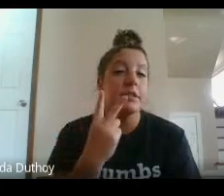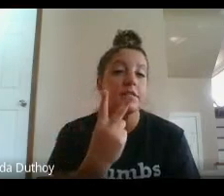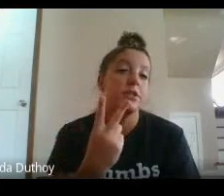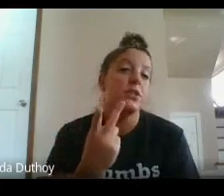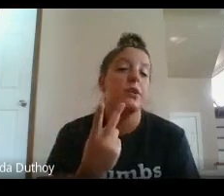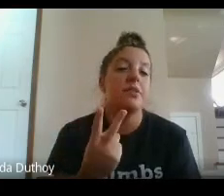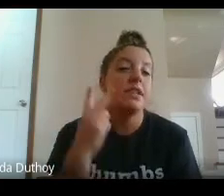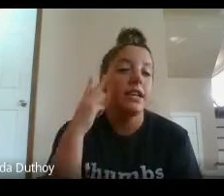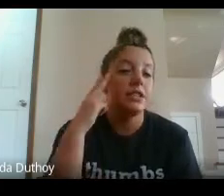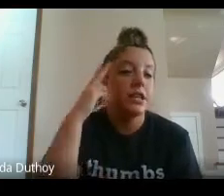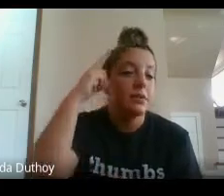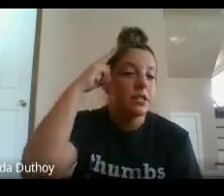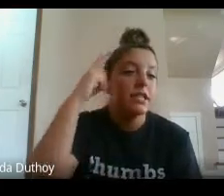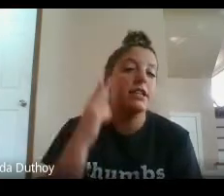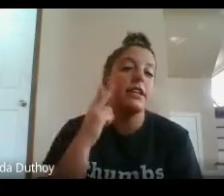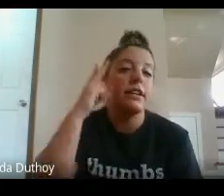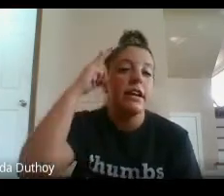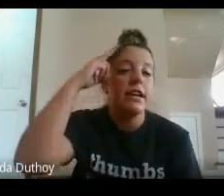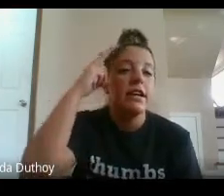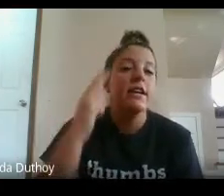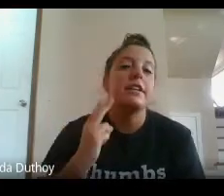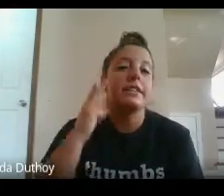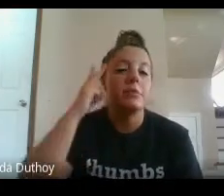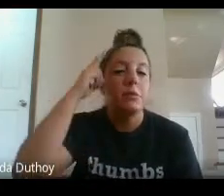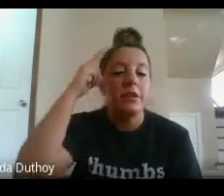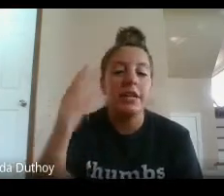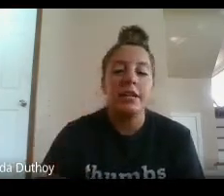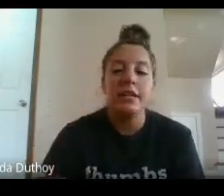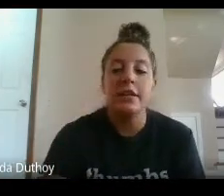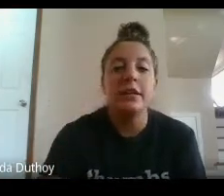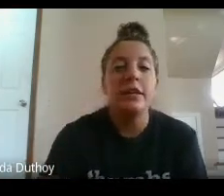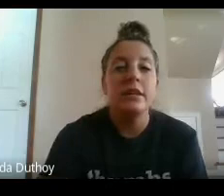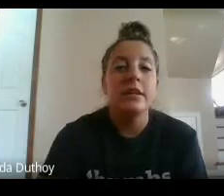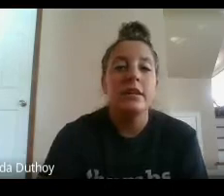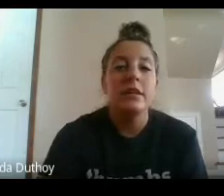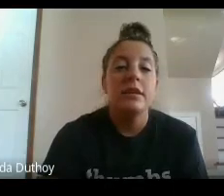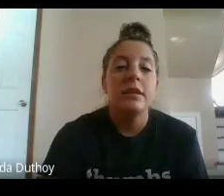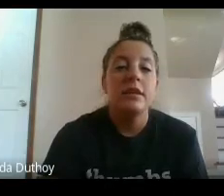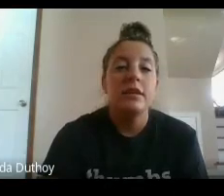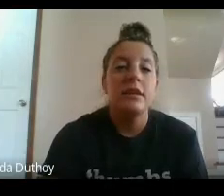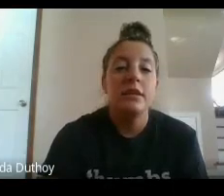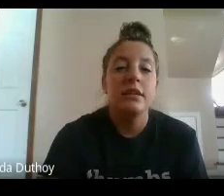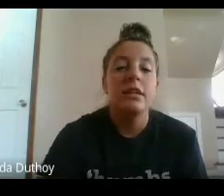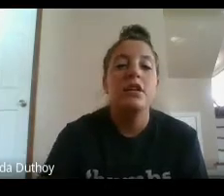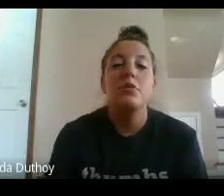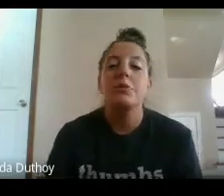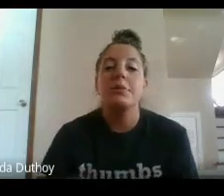Barber with your 2 or your V hand shape, looks like you're cutting your hair. It's going to be one-handed.